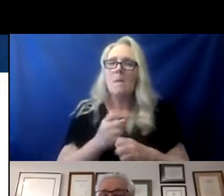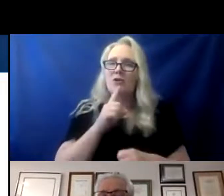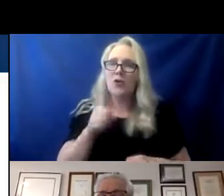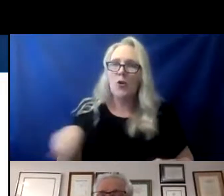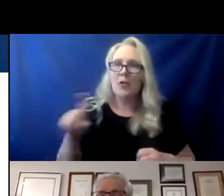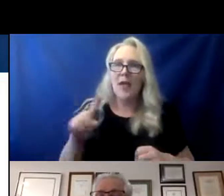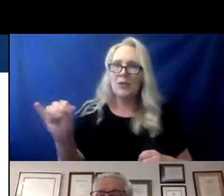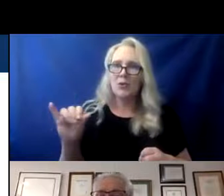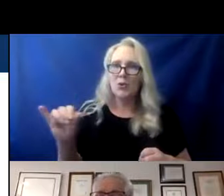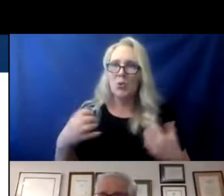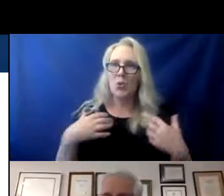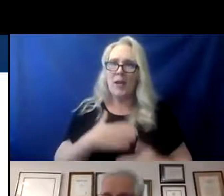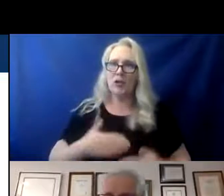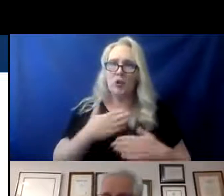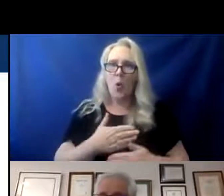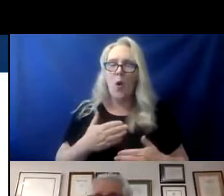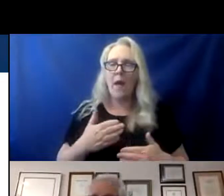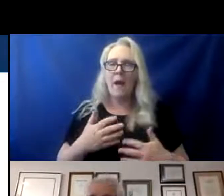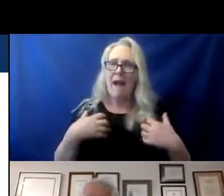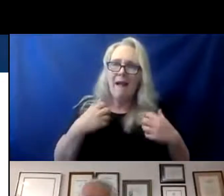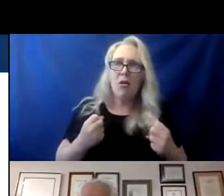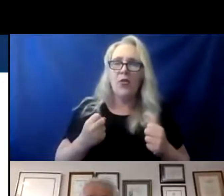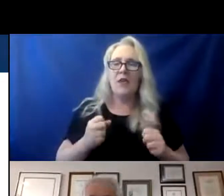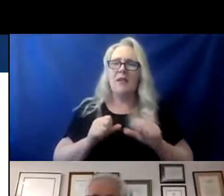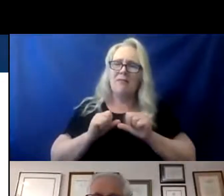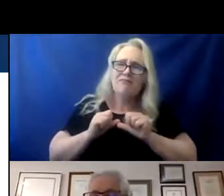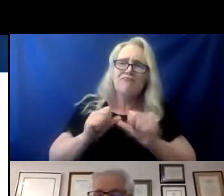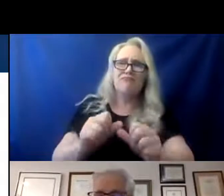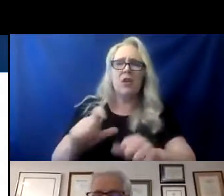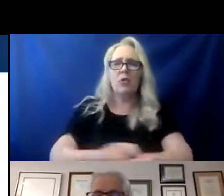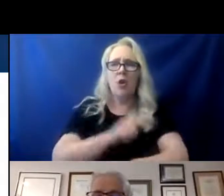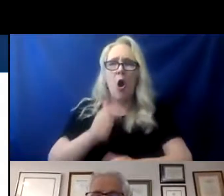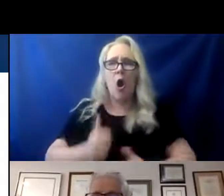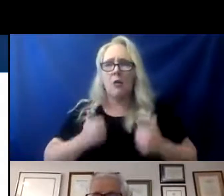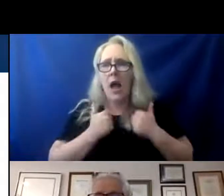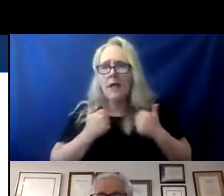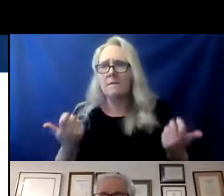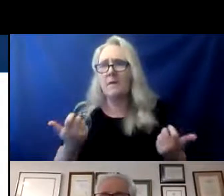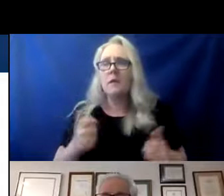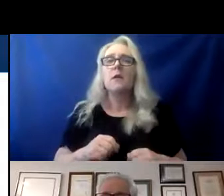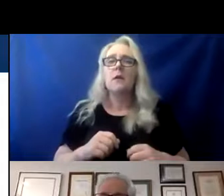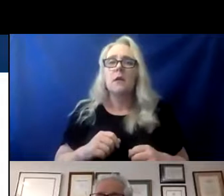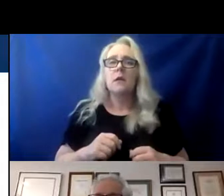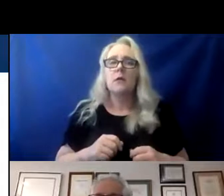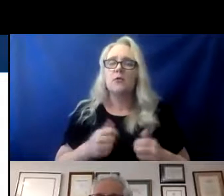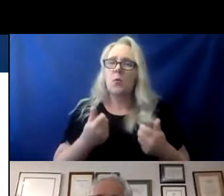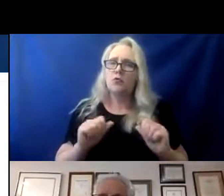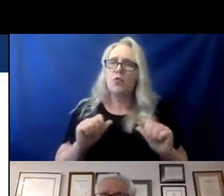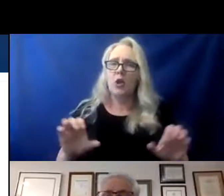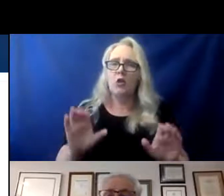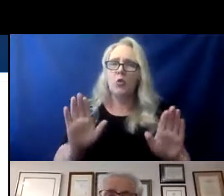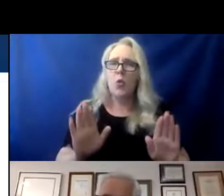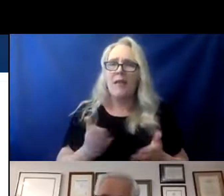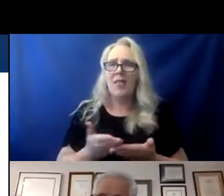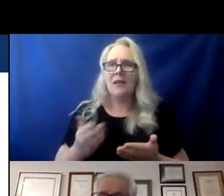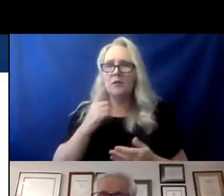a healthy, long life and enjoy all the great things we're trying to do for older adults. And so we hopefully